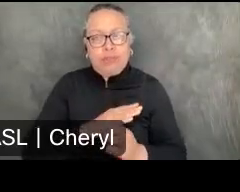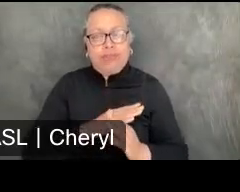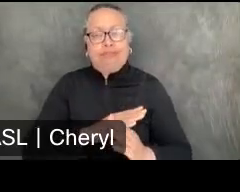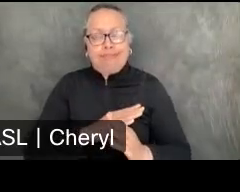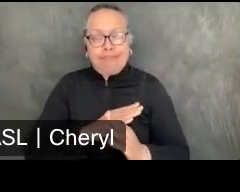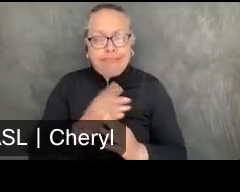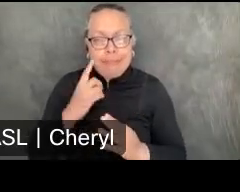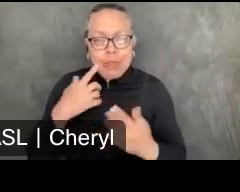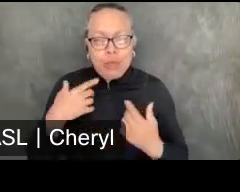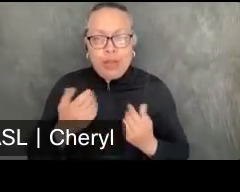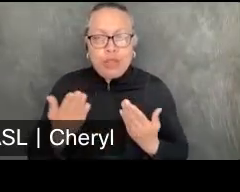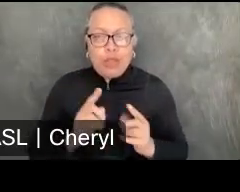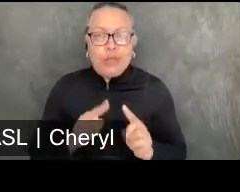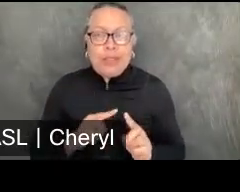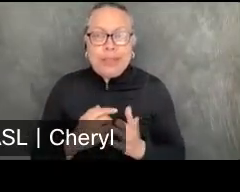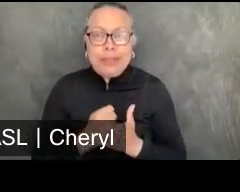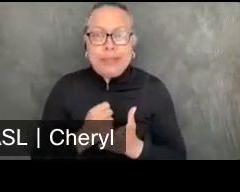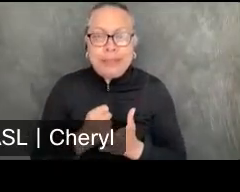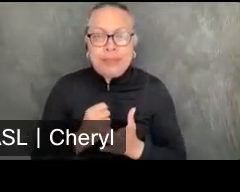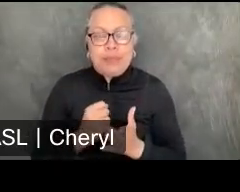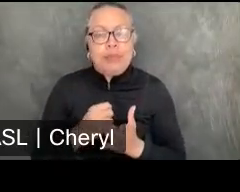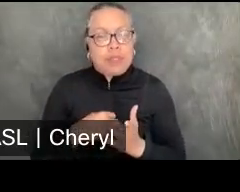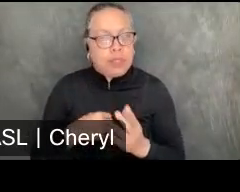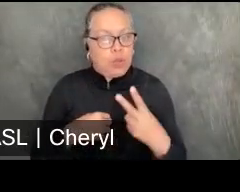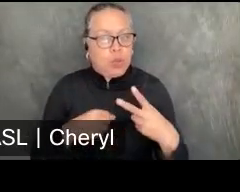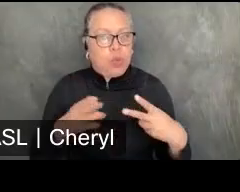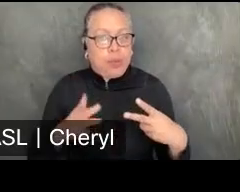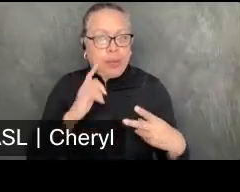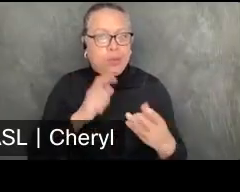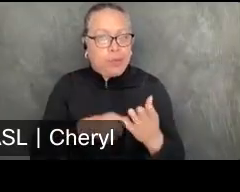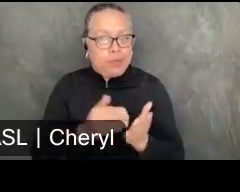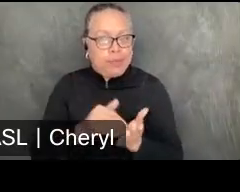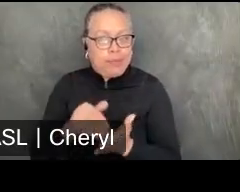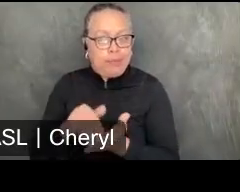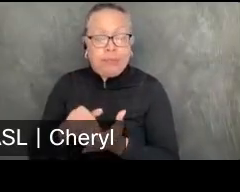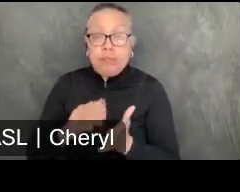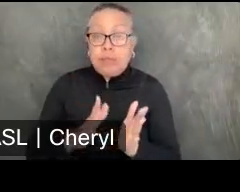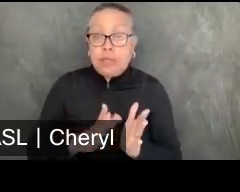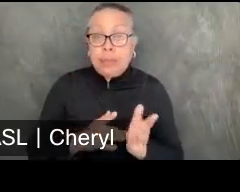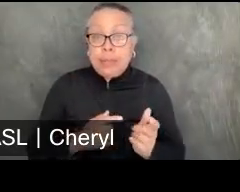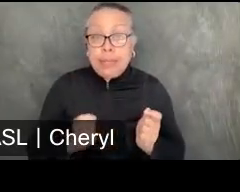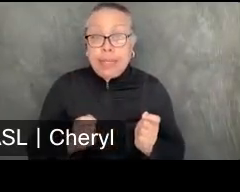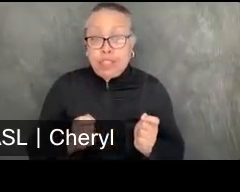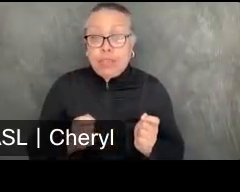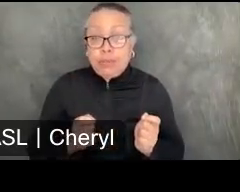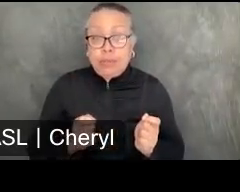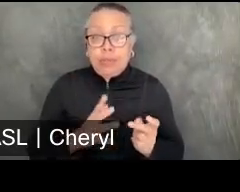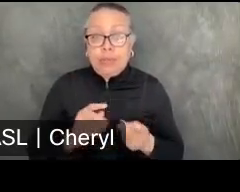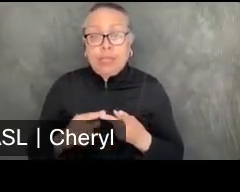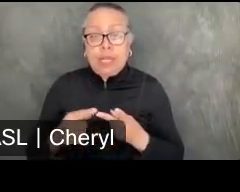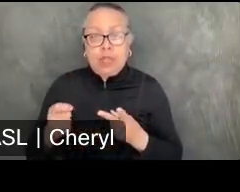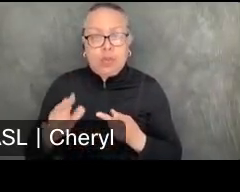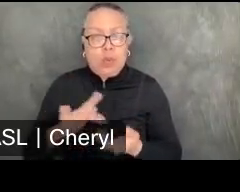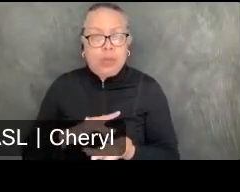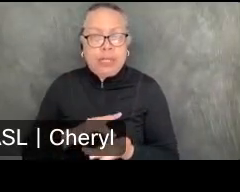services. And this showed up in two primary ways: the manipulation of treatment and the control of